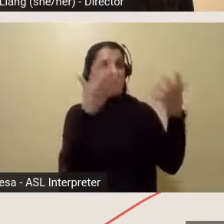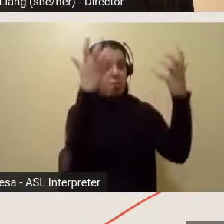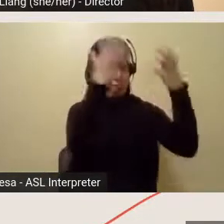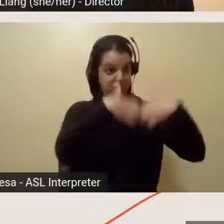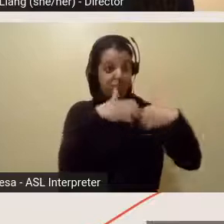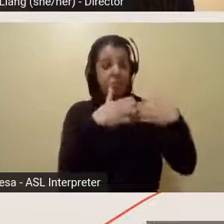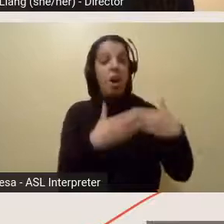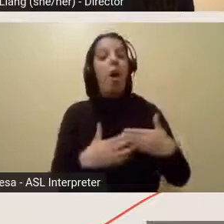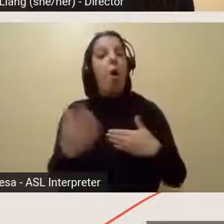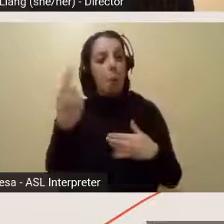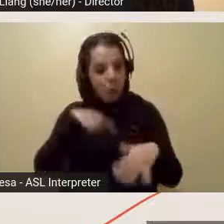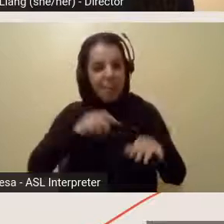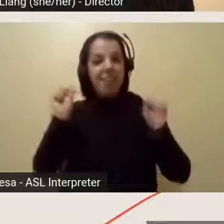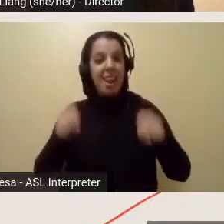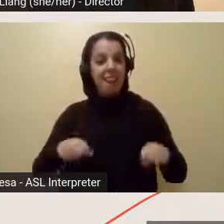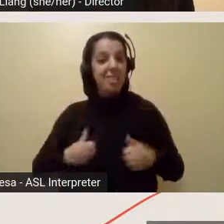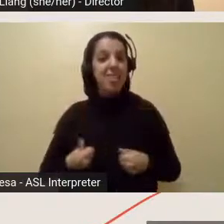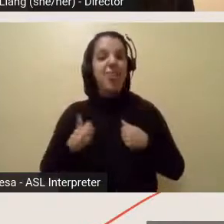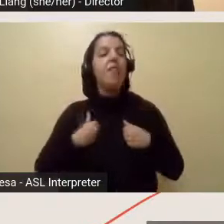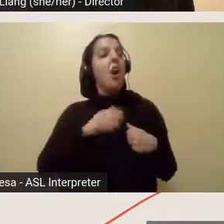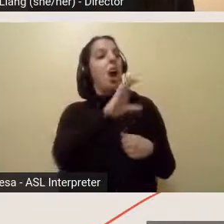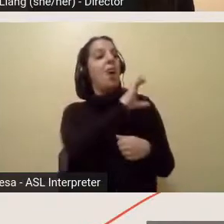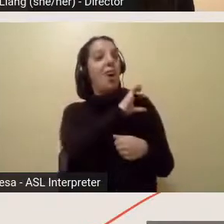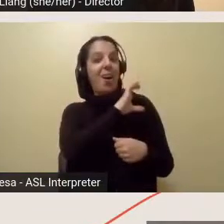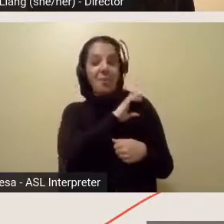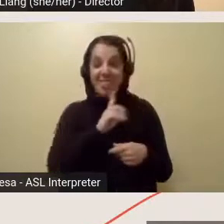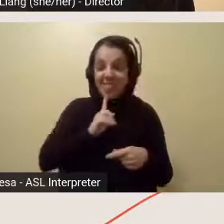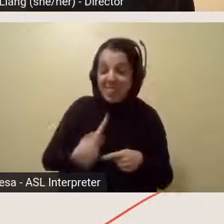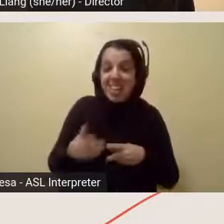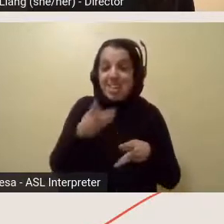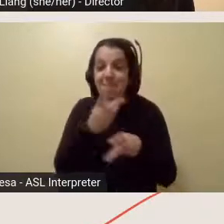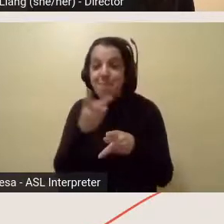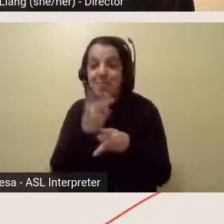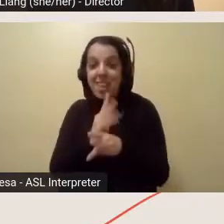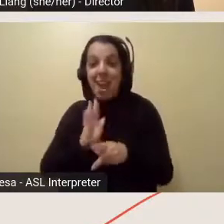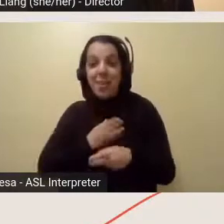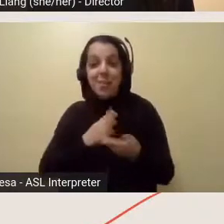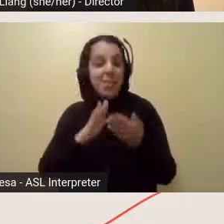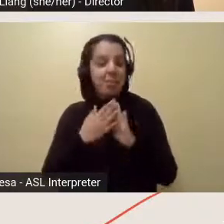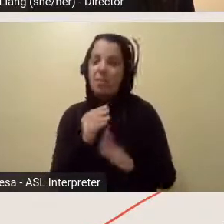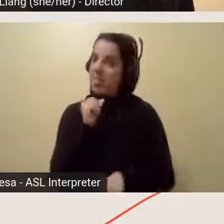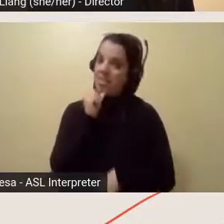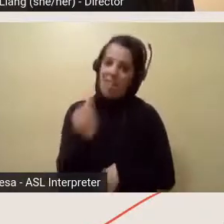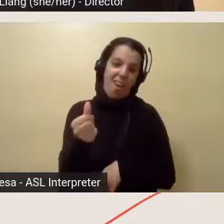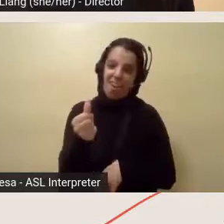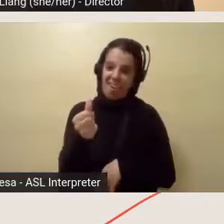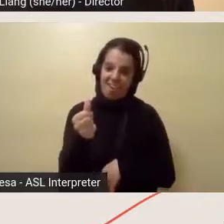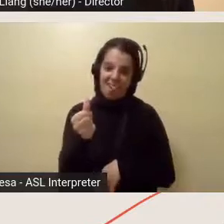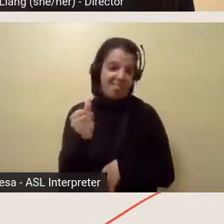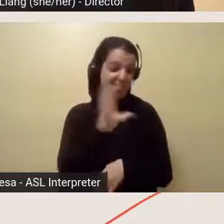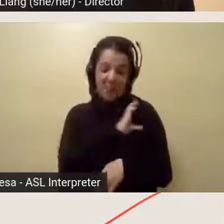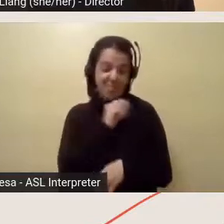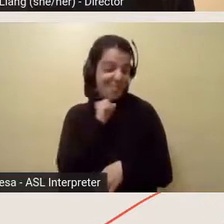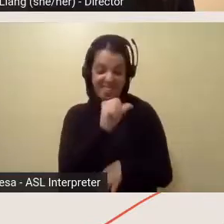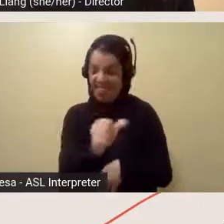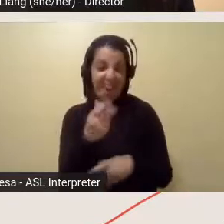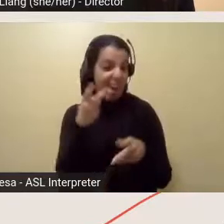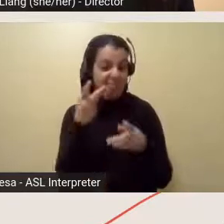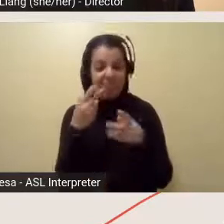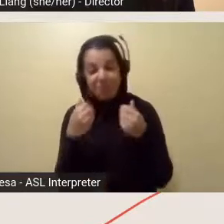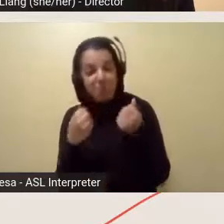policing. Policing are not keeping our communities safer or more secure. They just are not. They're